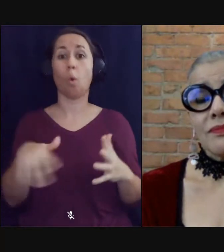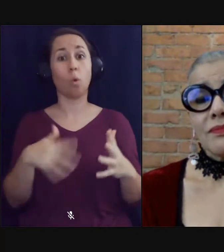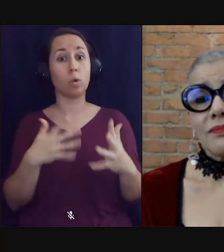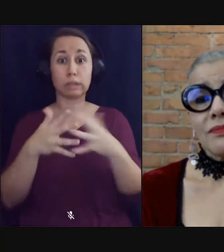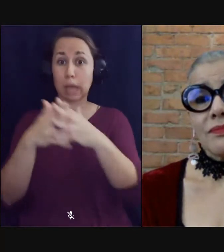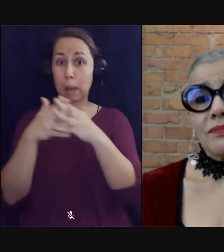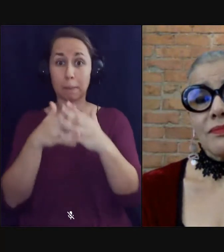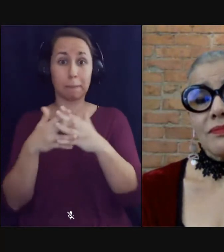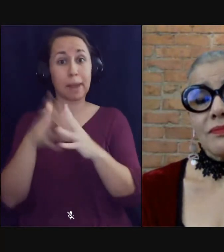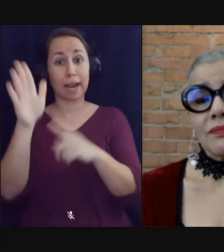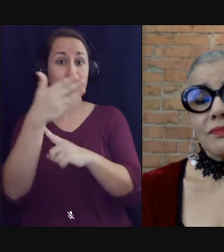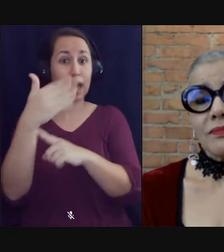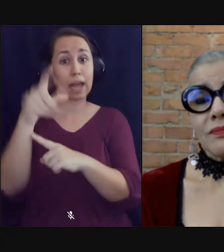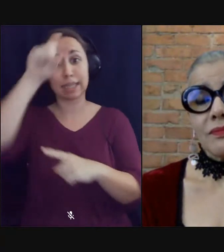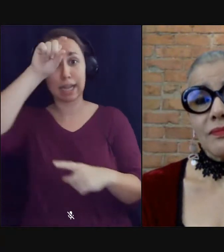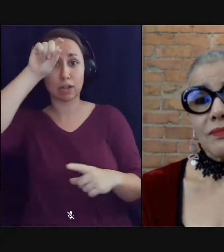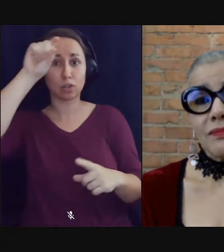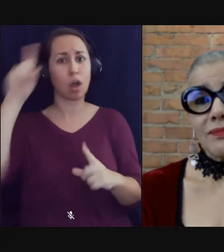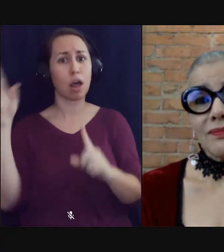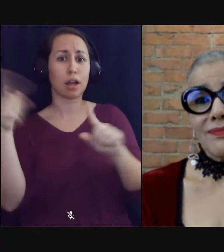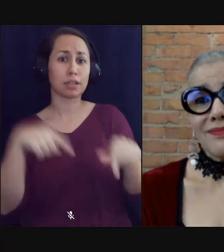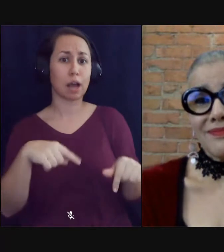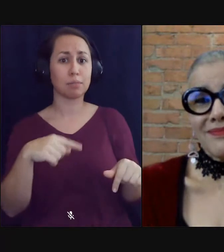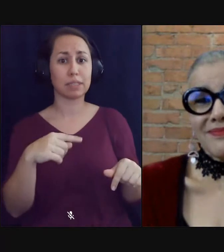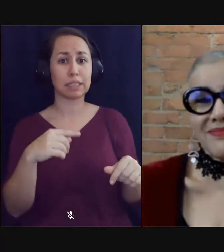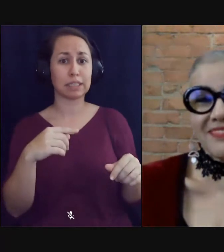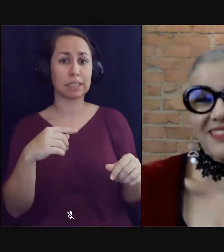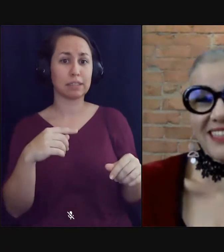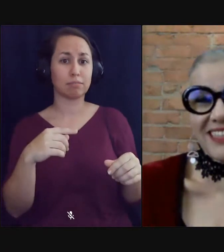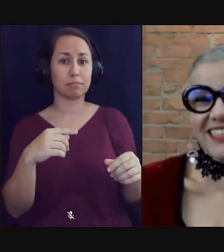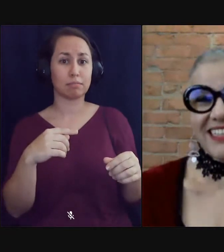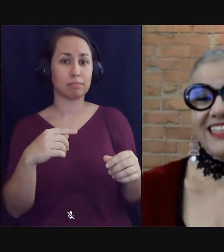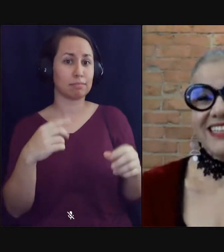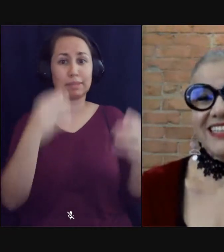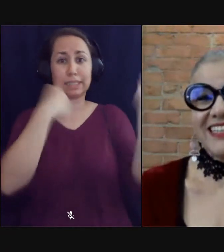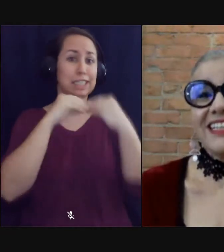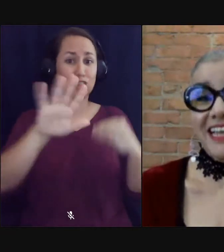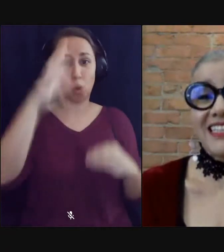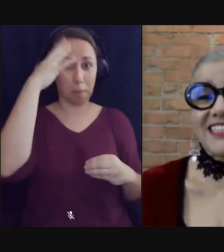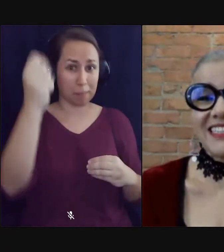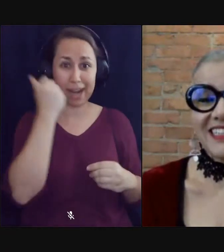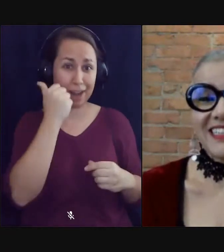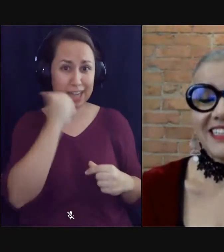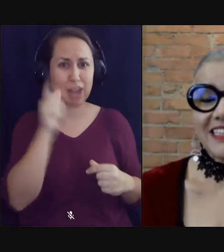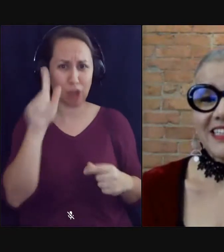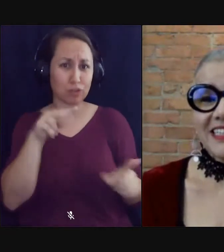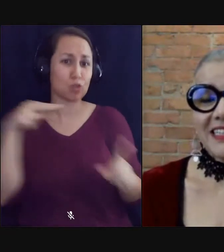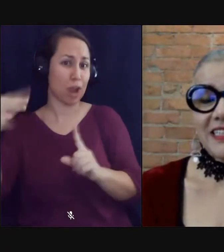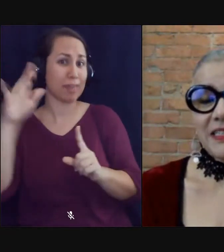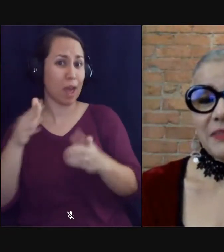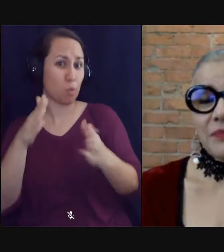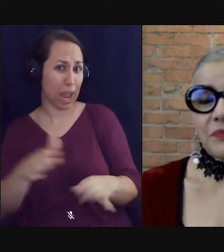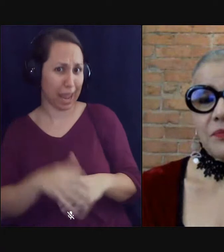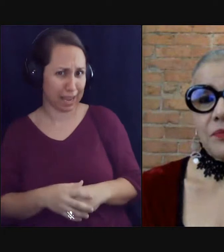American flag droop eagle comes and eats your memory lobe every day. And you have to write from that perspective. And instead, I chose to write